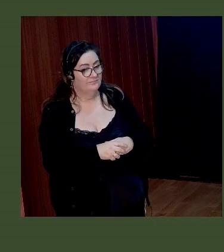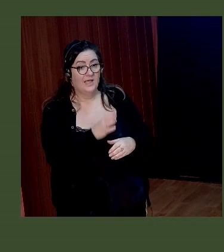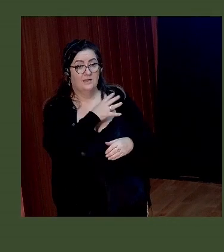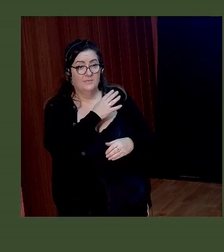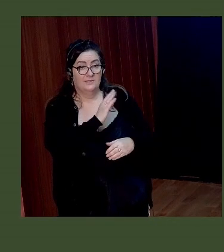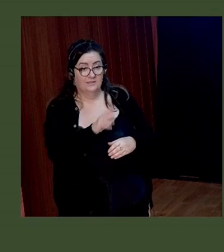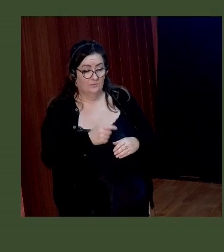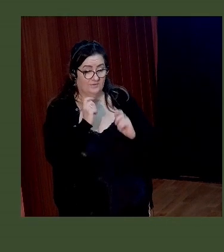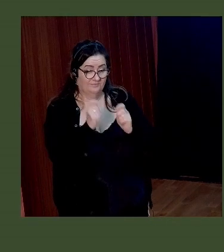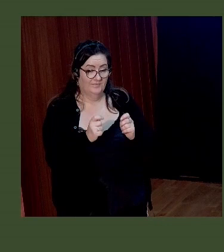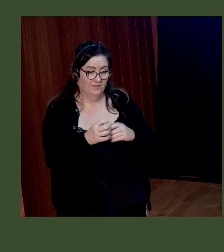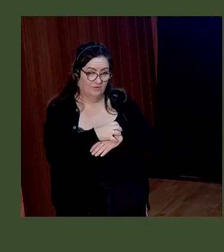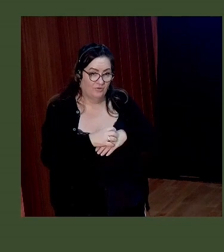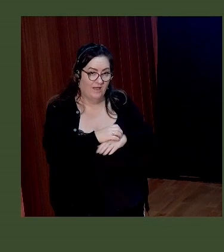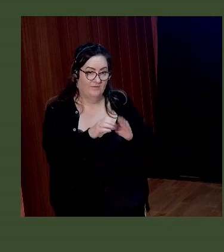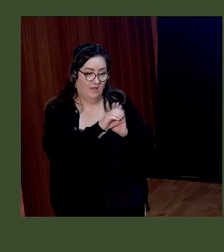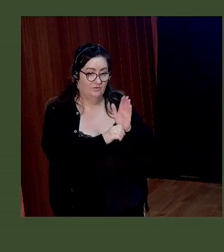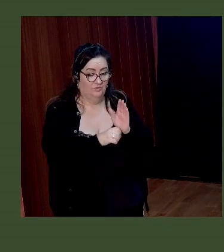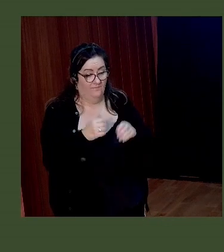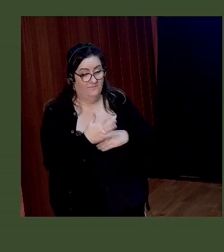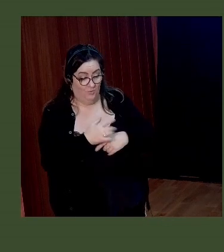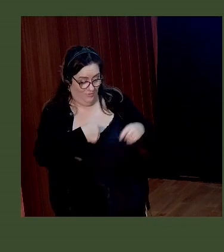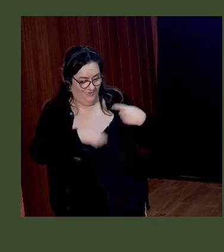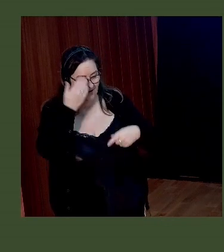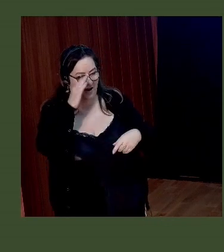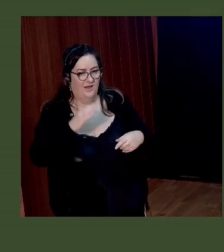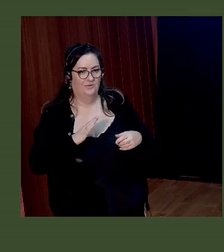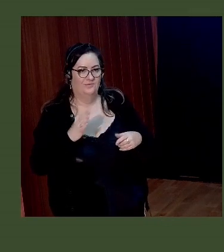A committee was tasked to draft a constitution for the Irish Free State,